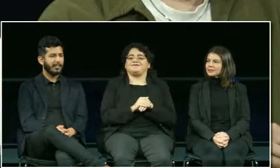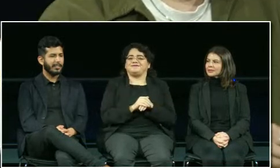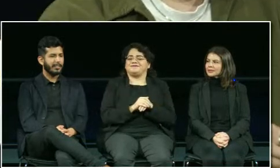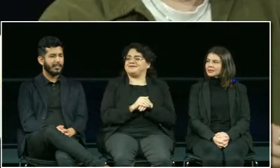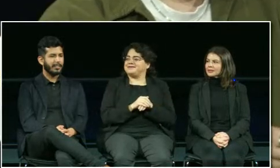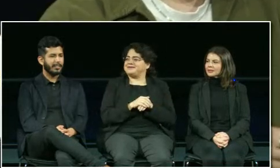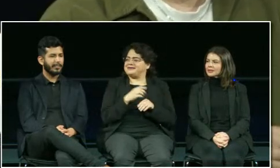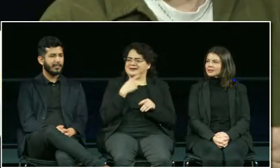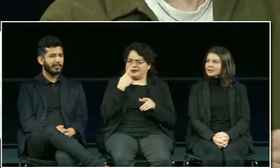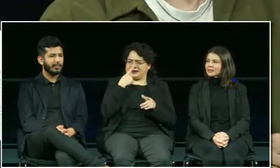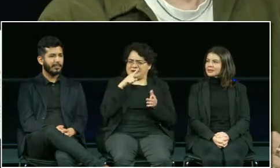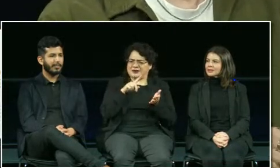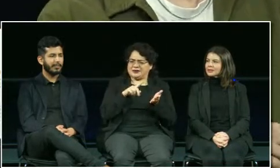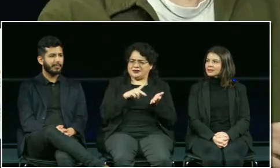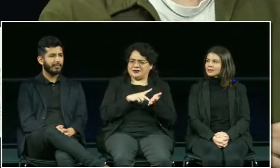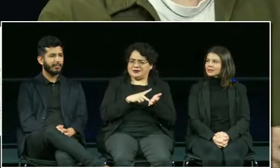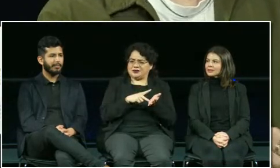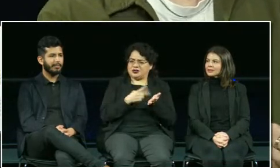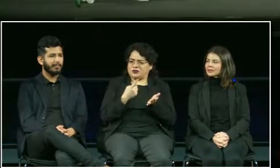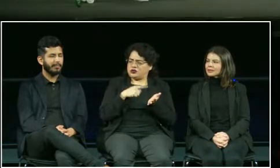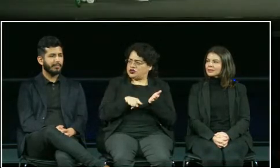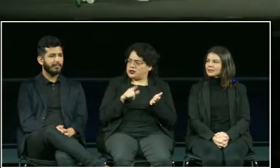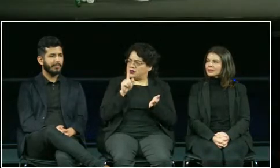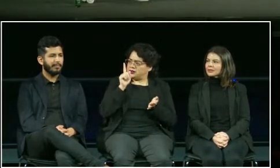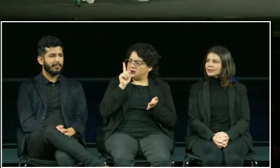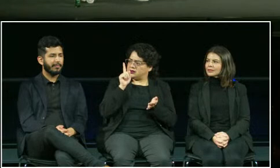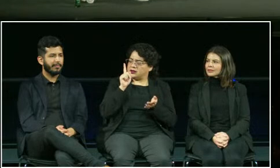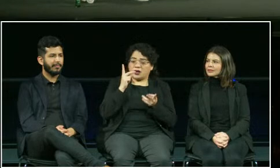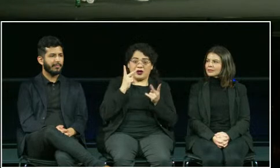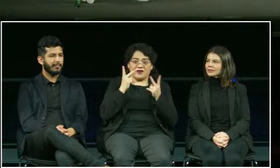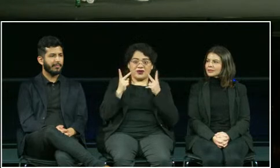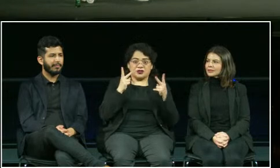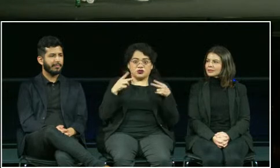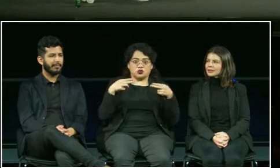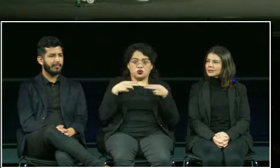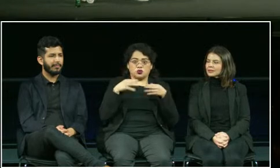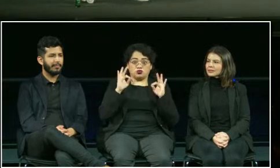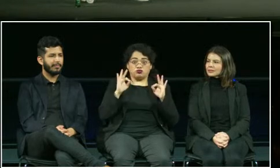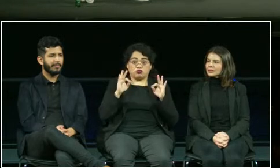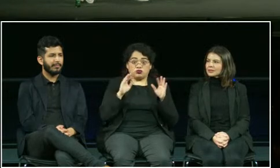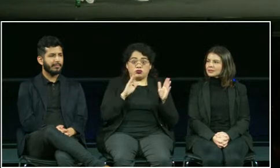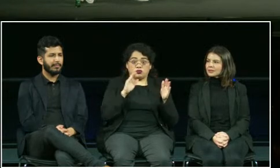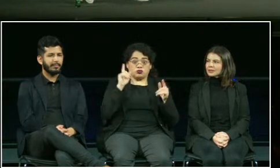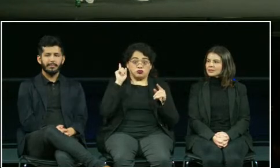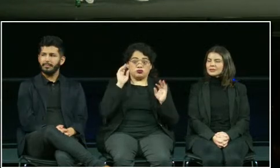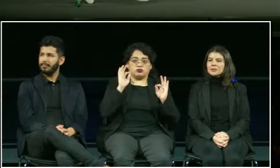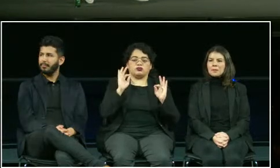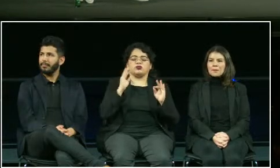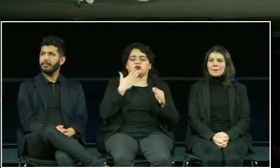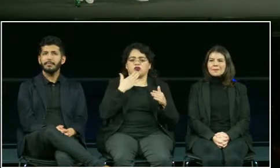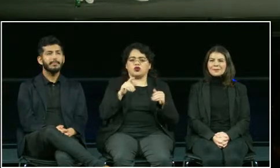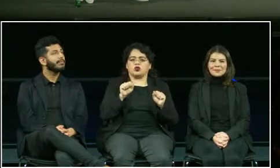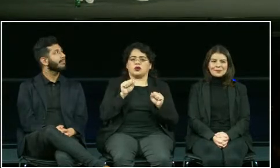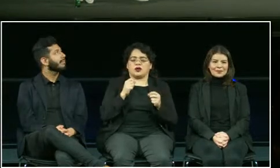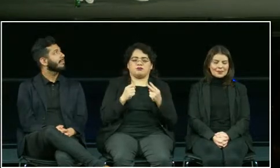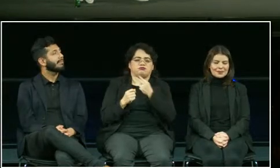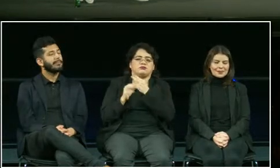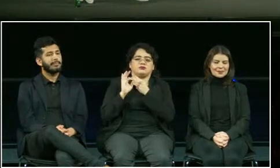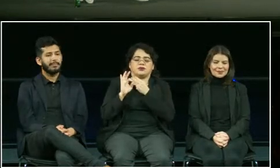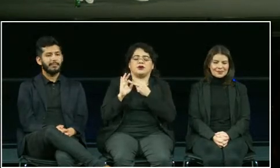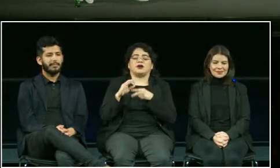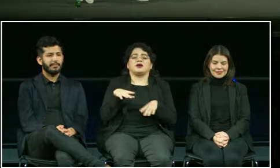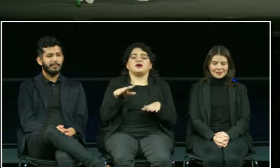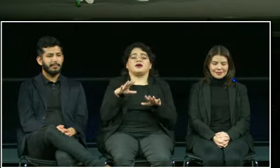Can I just double check? Is this, are the visuals in the right order? Okay, thank you. The film